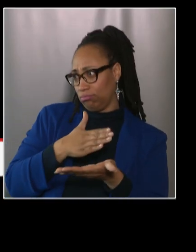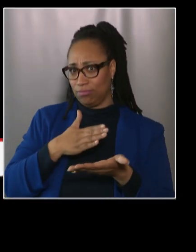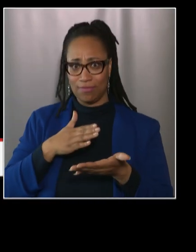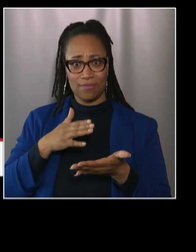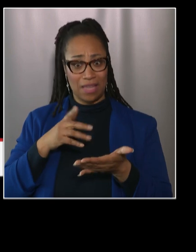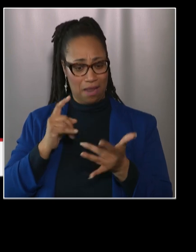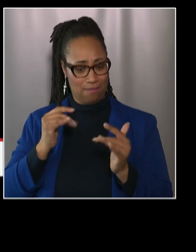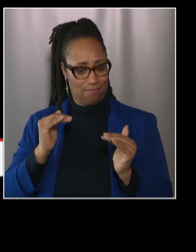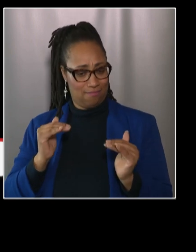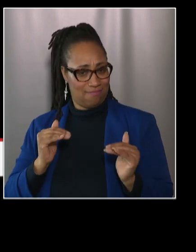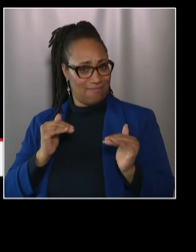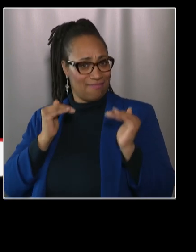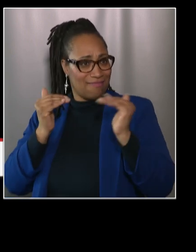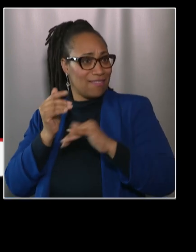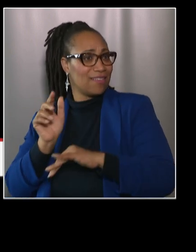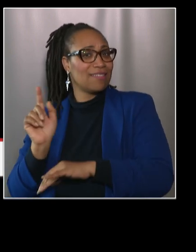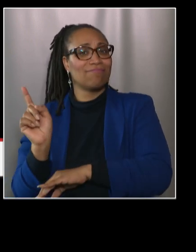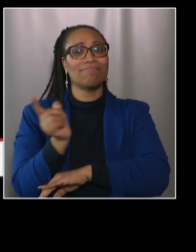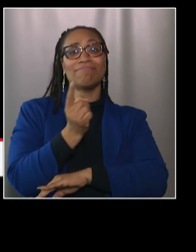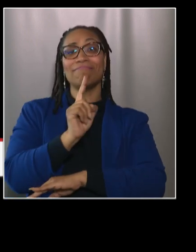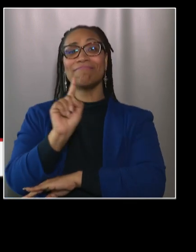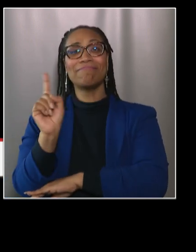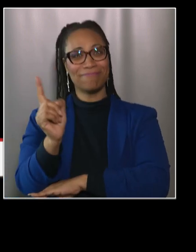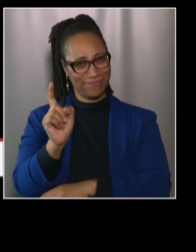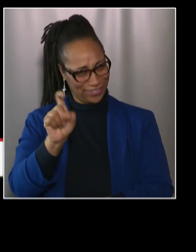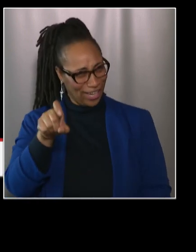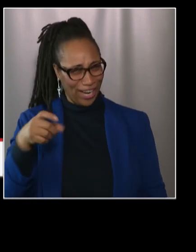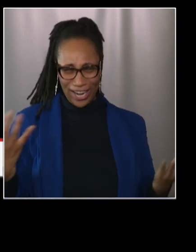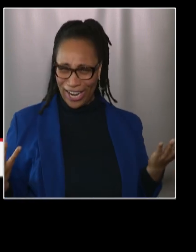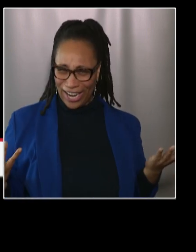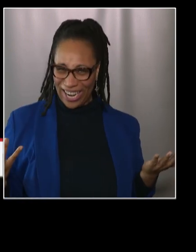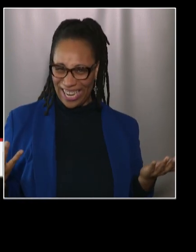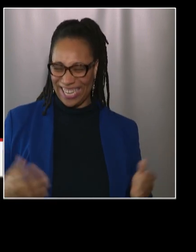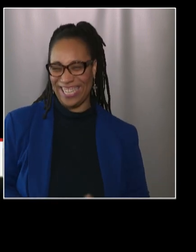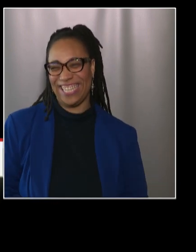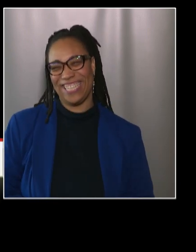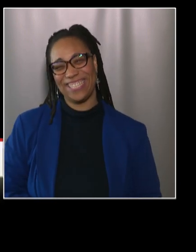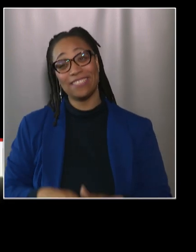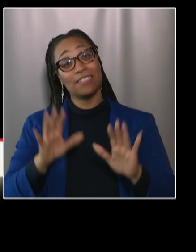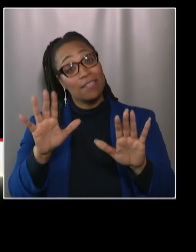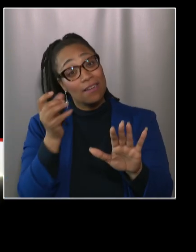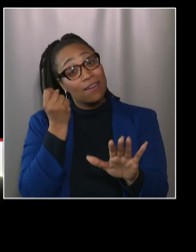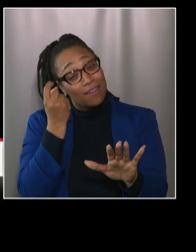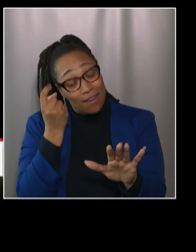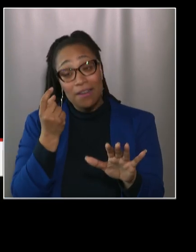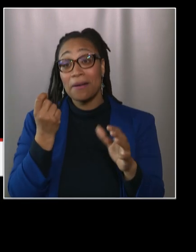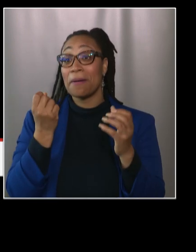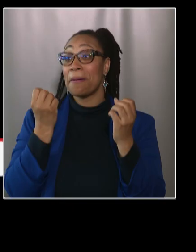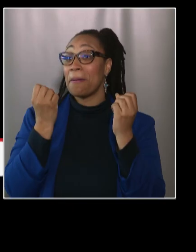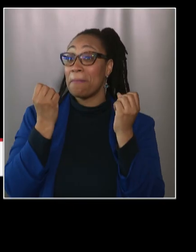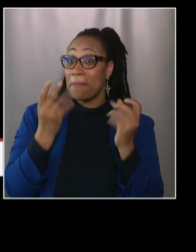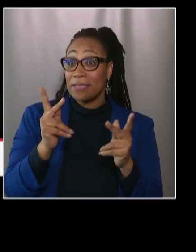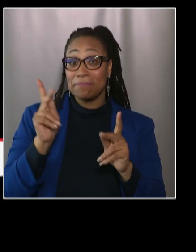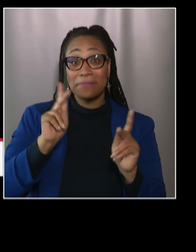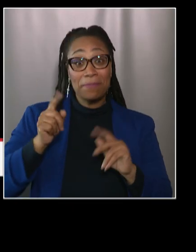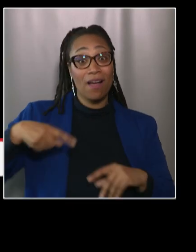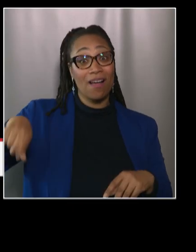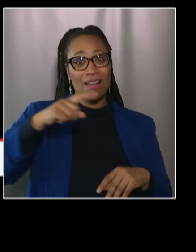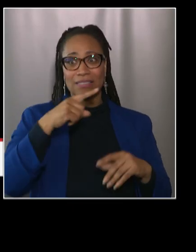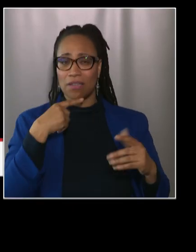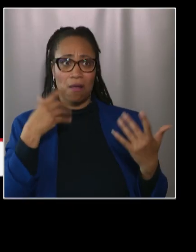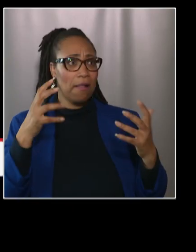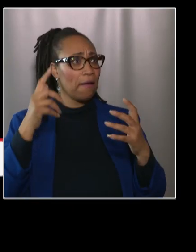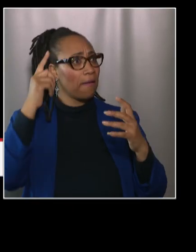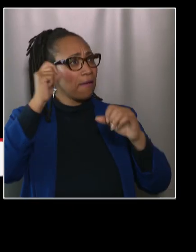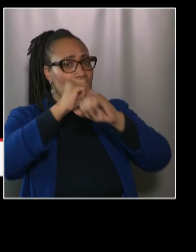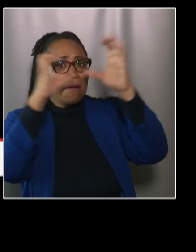people hear March Madness, they think brackets, buzzer beaters, and fierce competition. But here at DMPED, March Madness means something